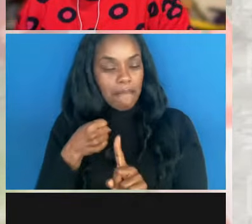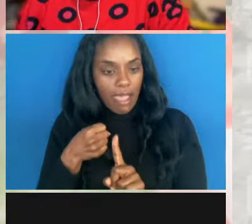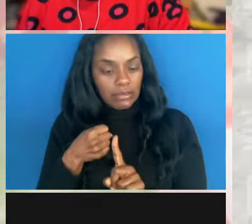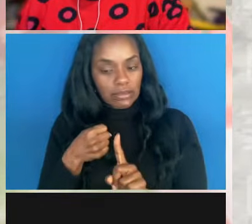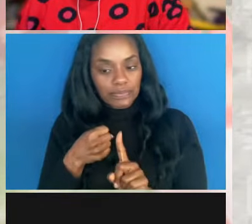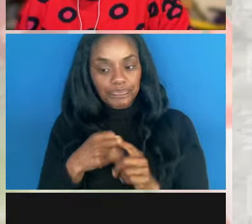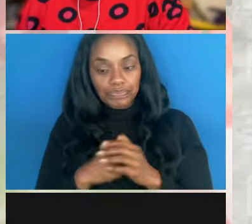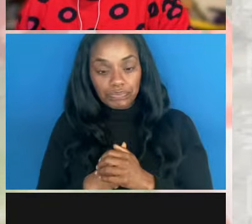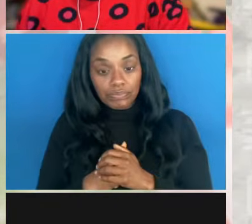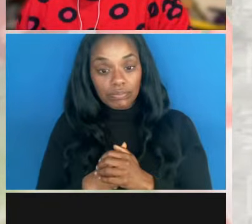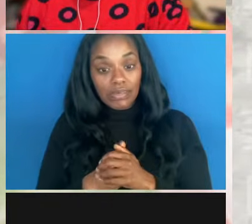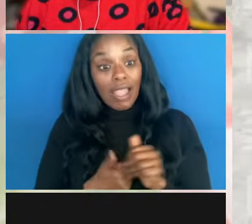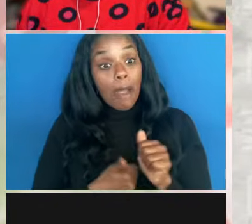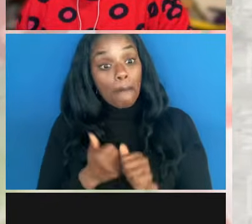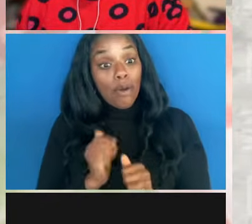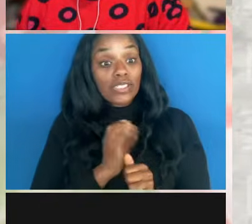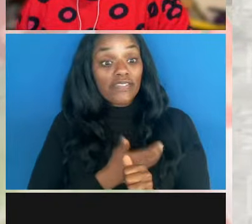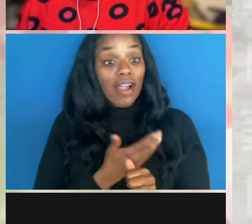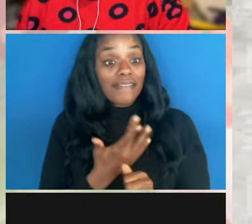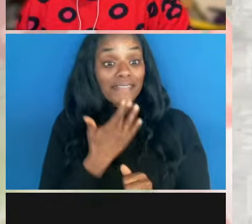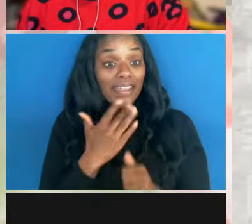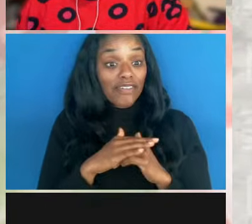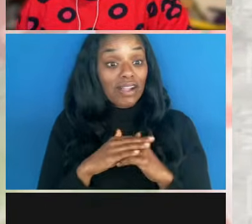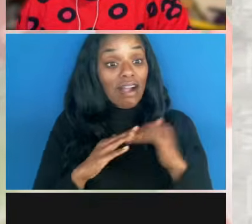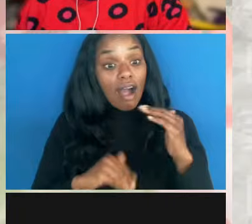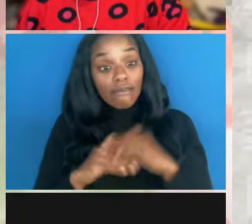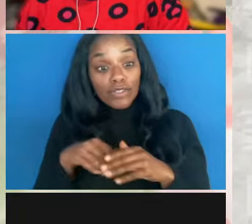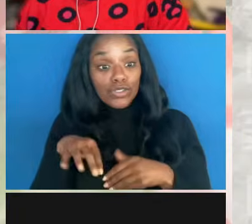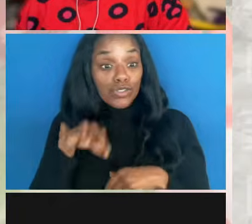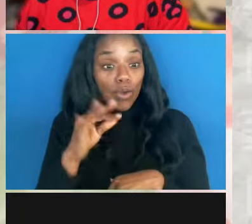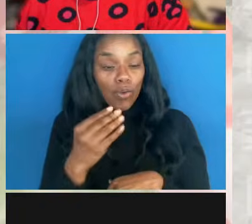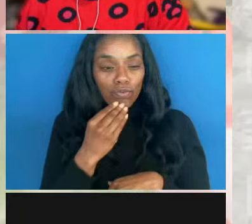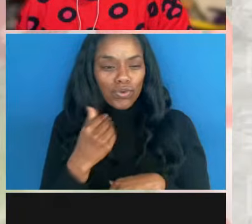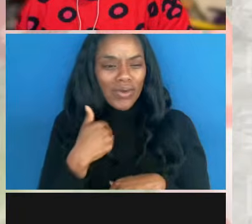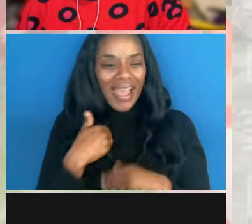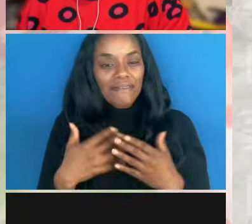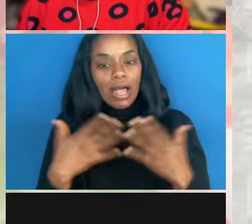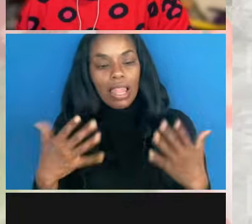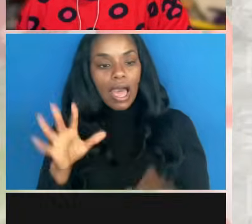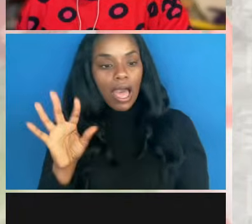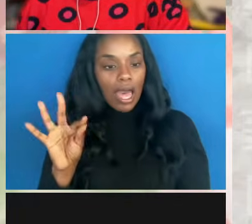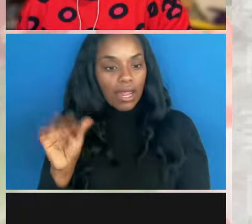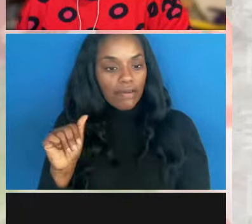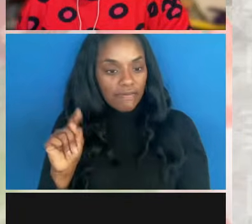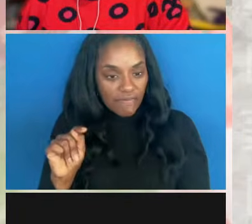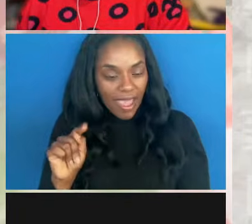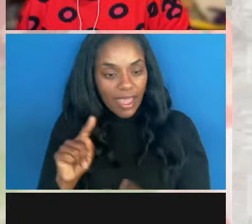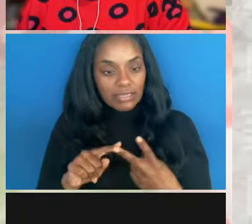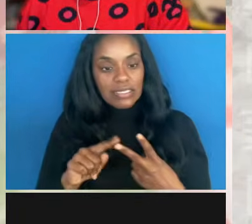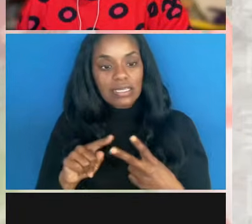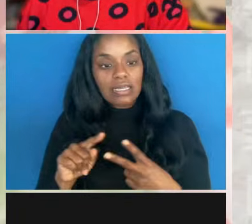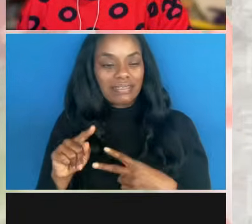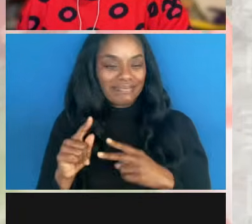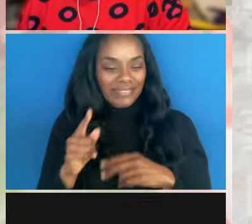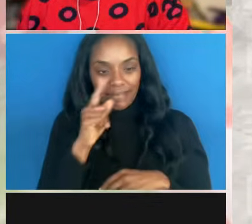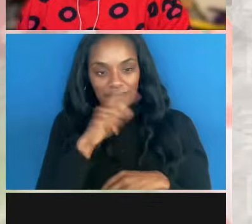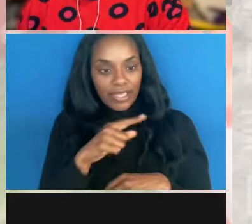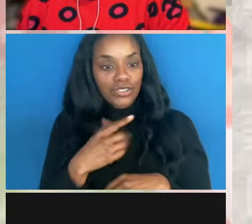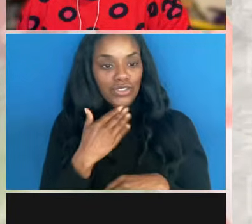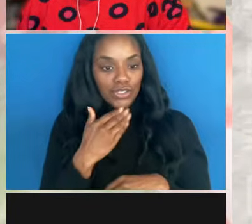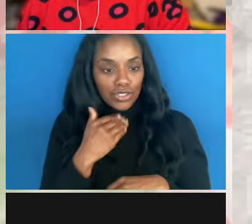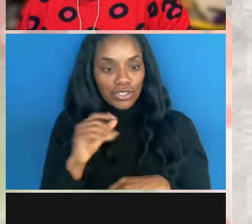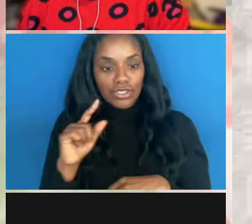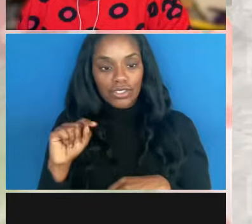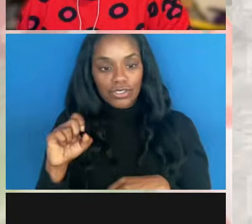most of our favorite comfort foods, soul foods, have lots of fat, refined starches, and sugars and